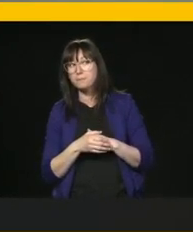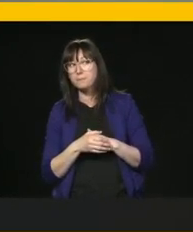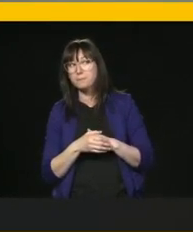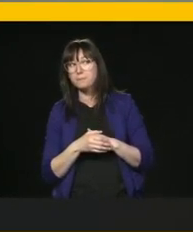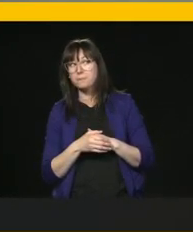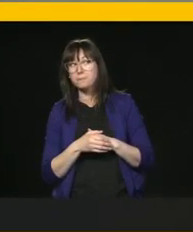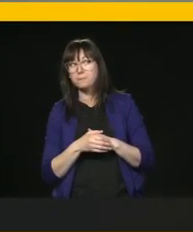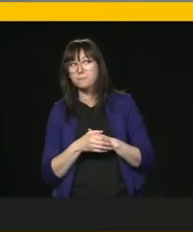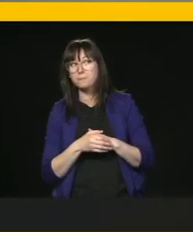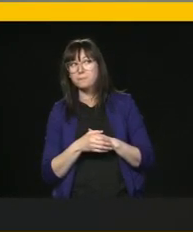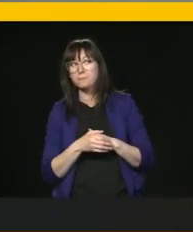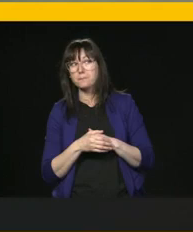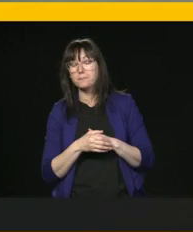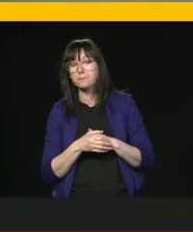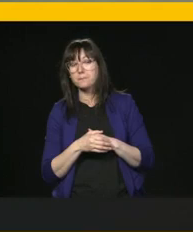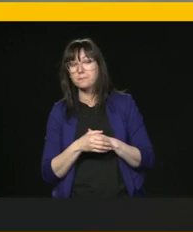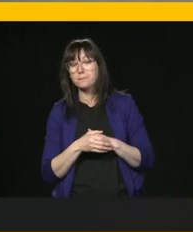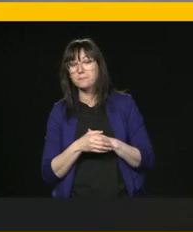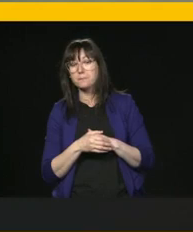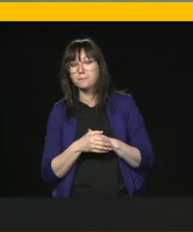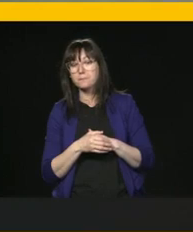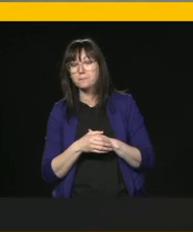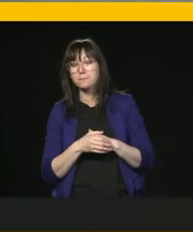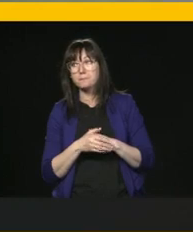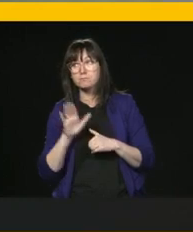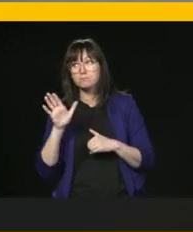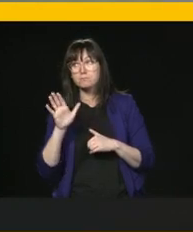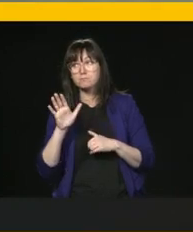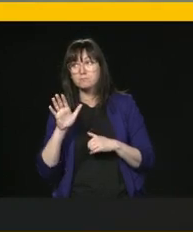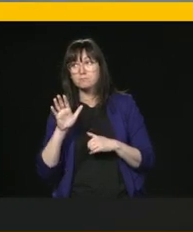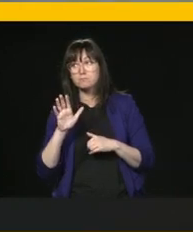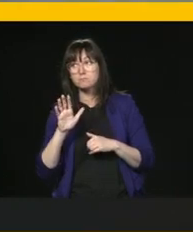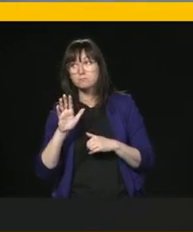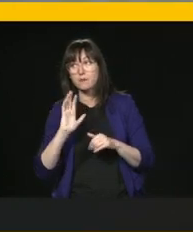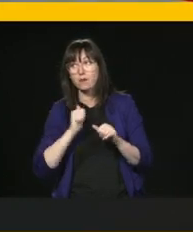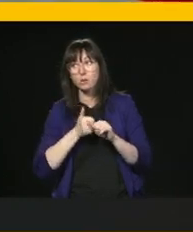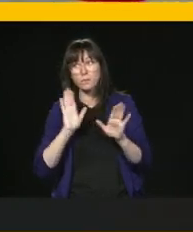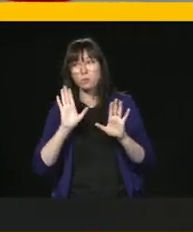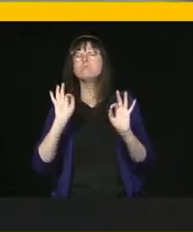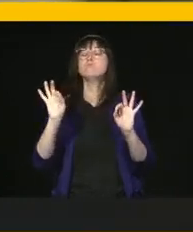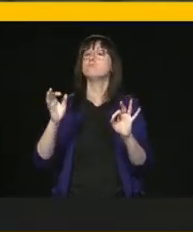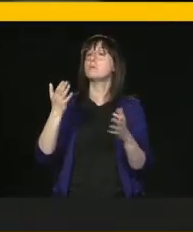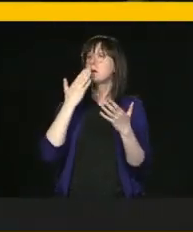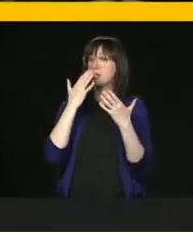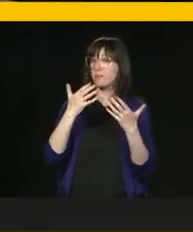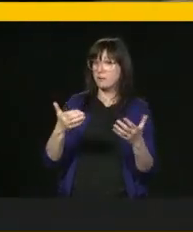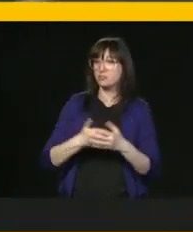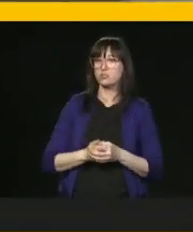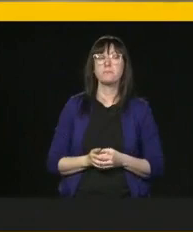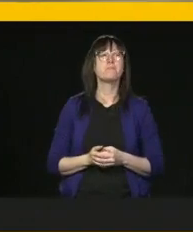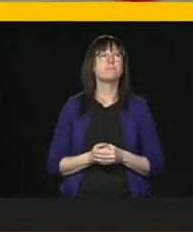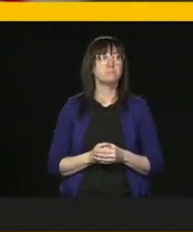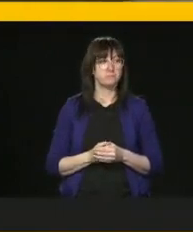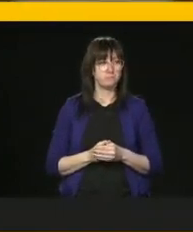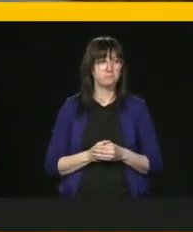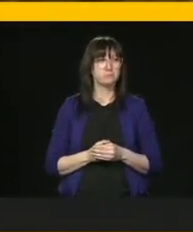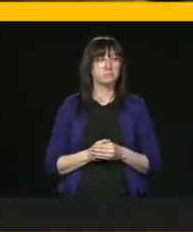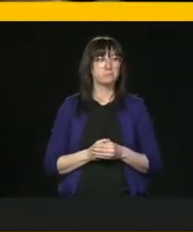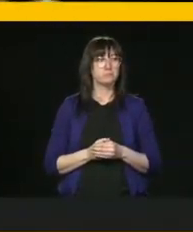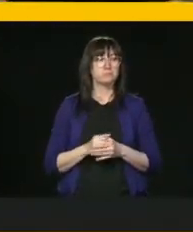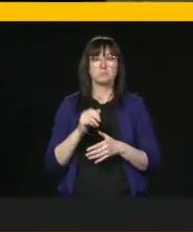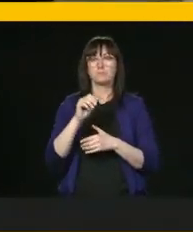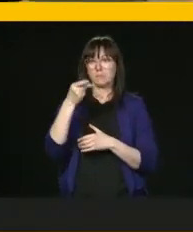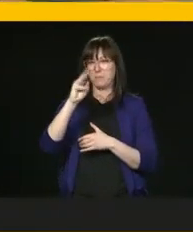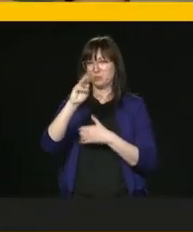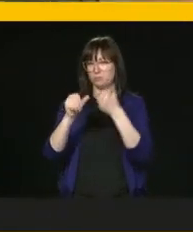No follow up? Okay. Thank you very much, folks. Okay, avant de finir, je veux... Before we finish, I would just like